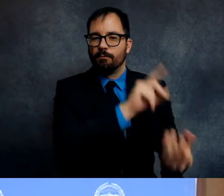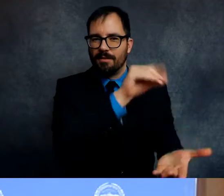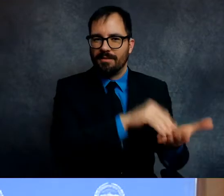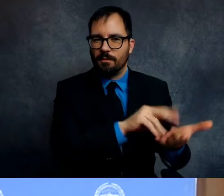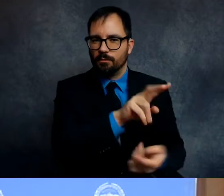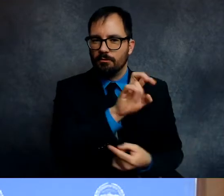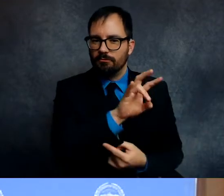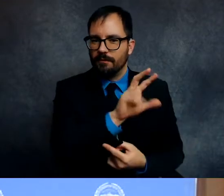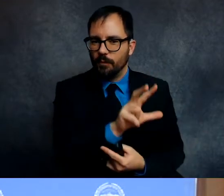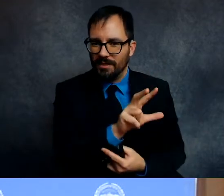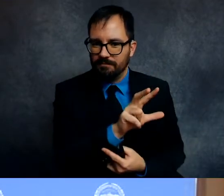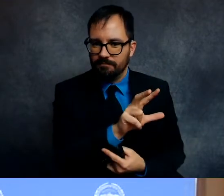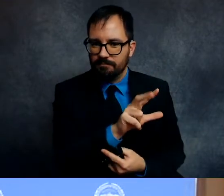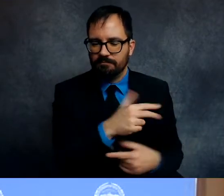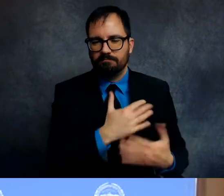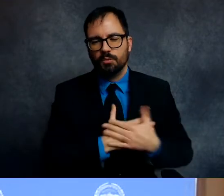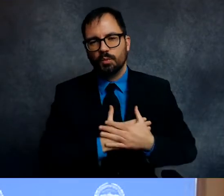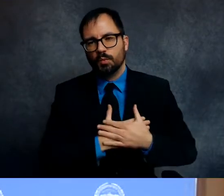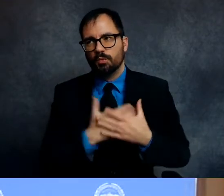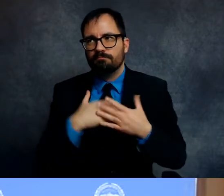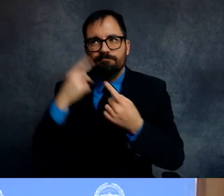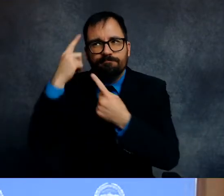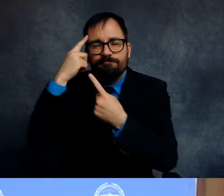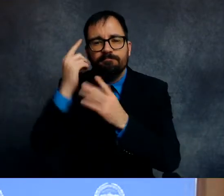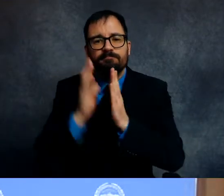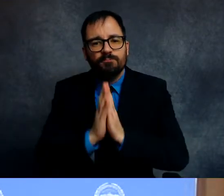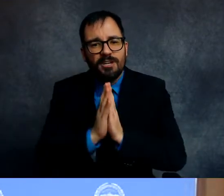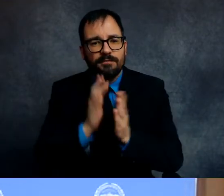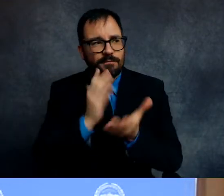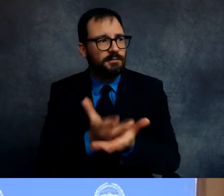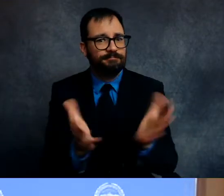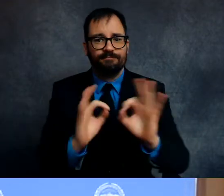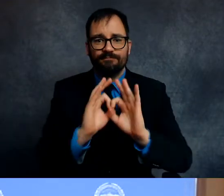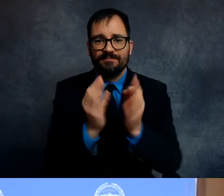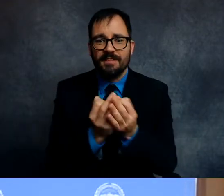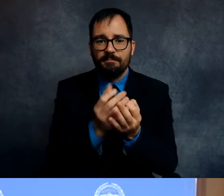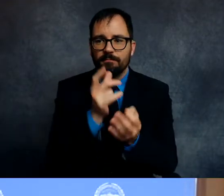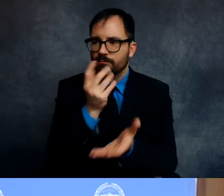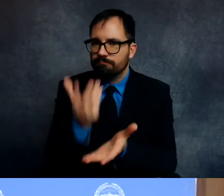58,901. We have two new deaths that were reported, bringing our death total to